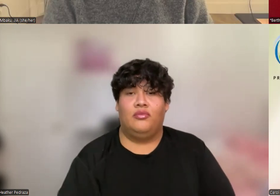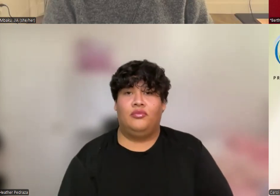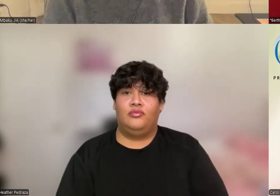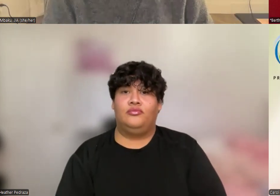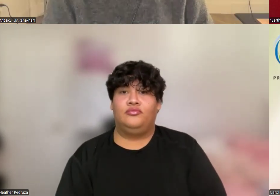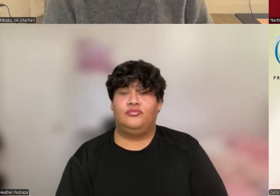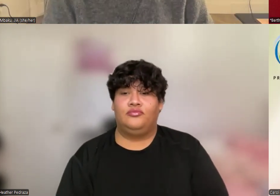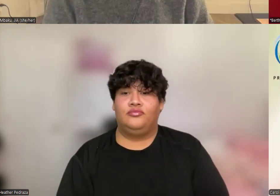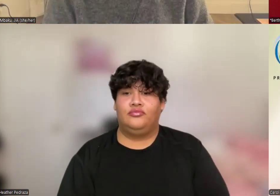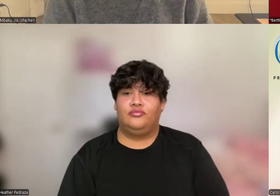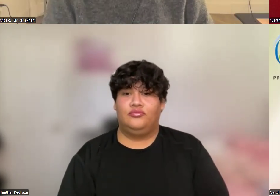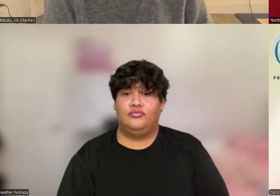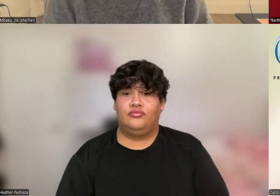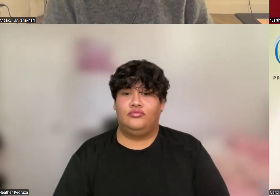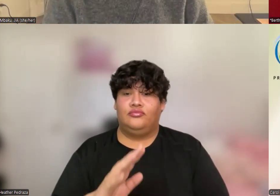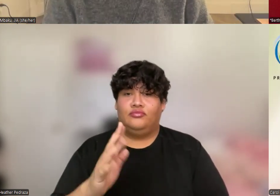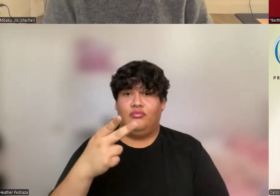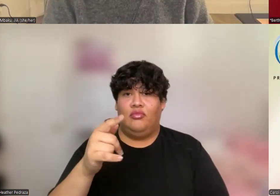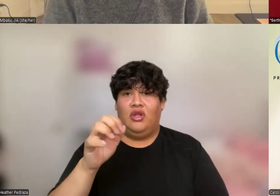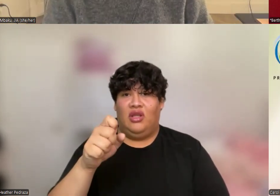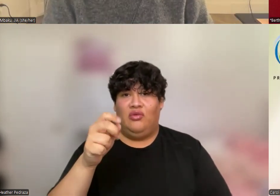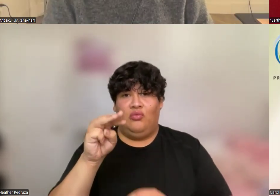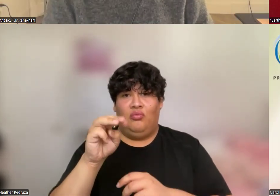This is Ali. Yes. Thank you.